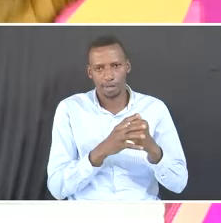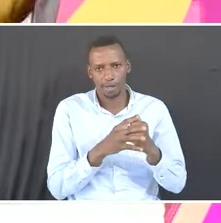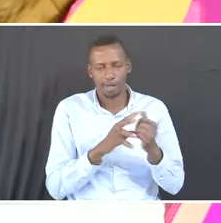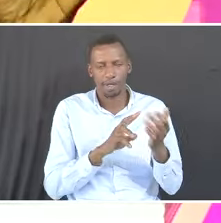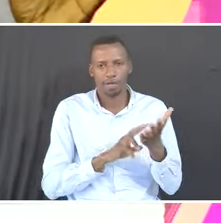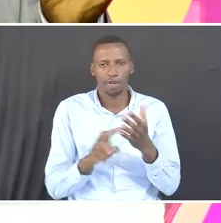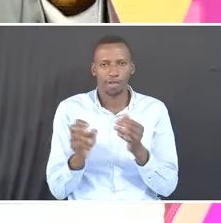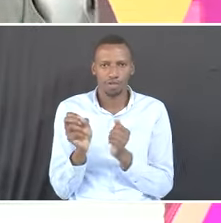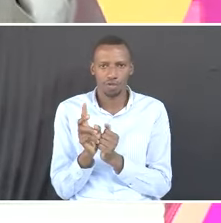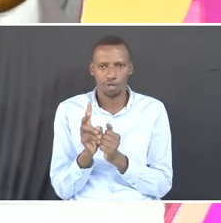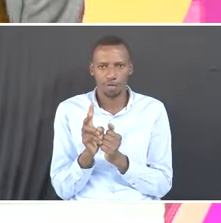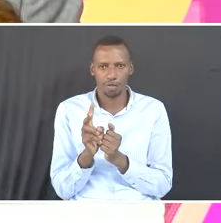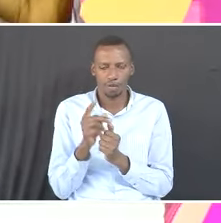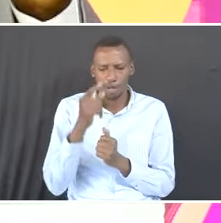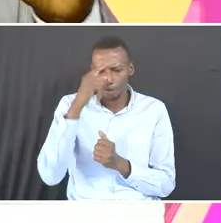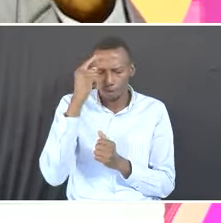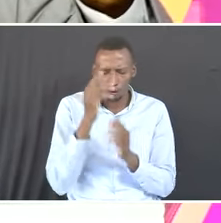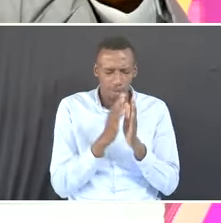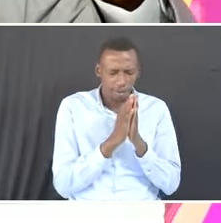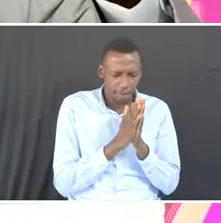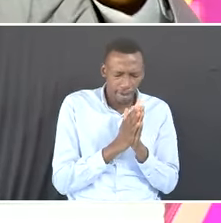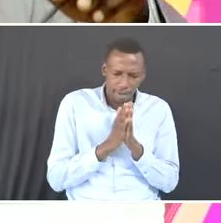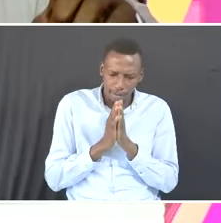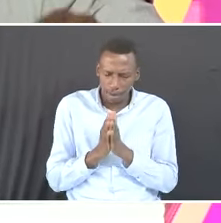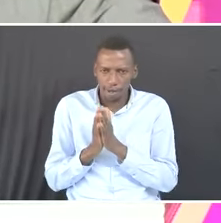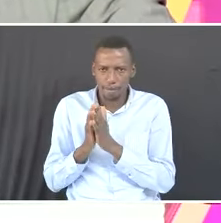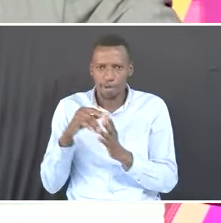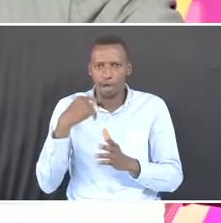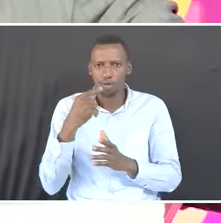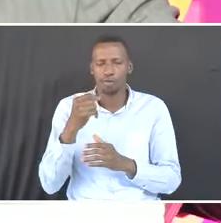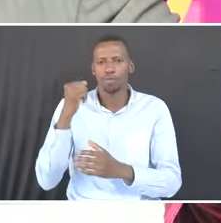12. Because of the intercessory prayer of Abraham,